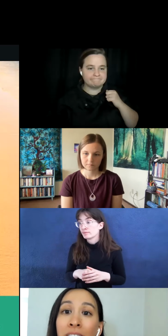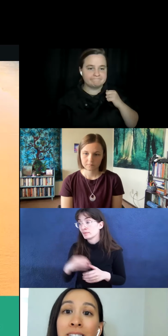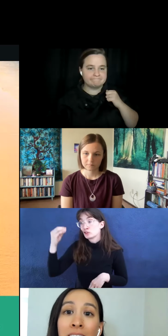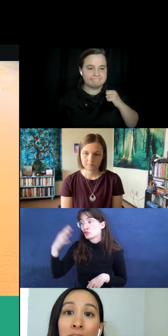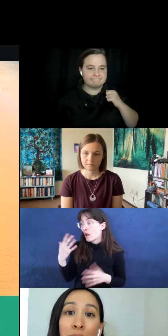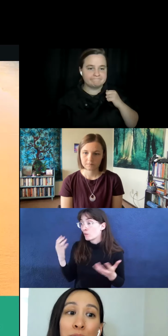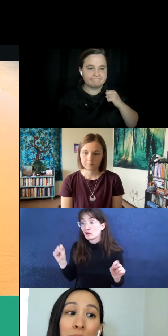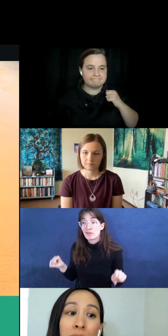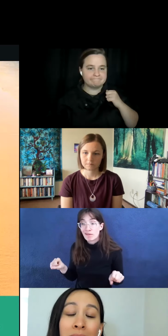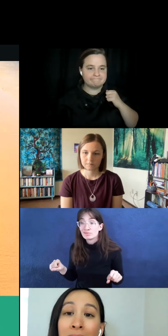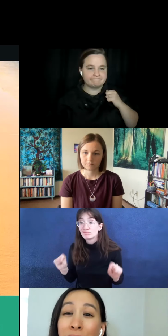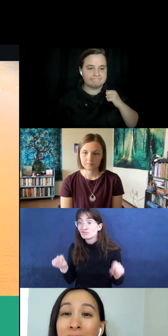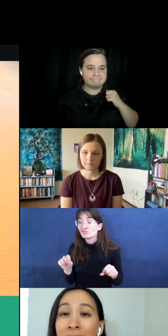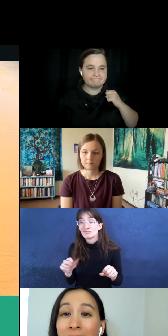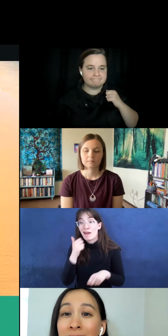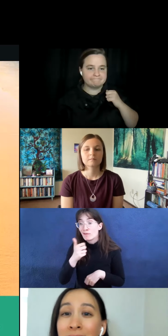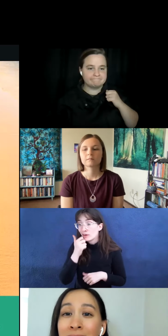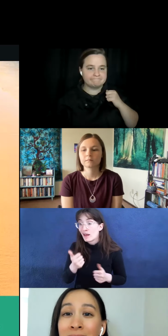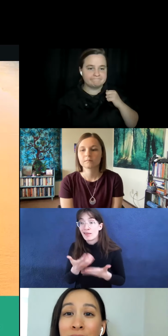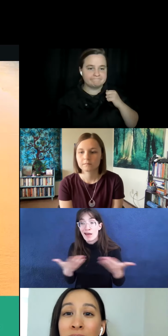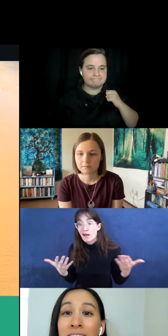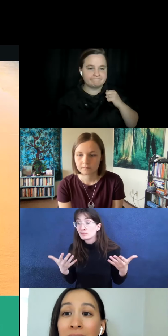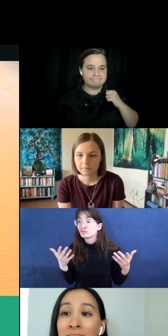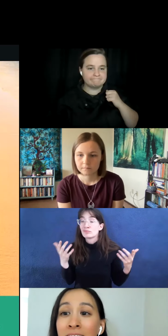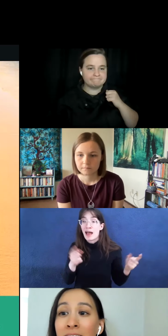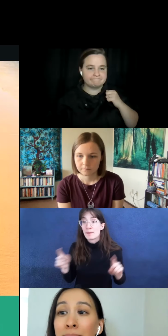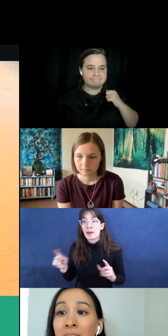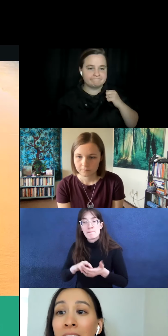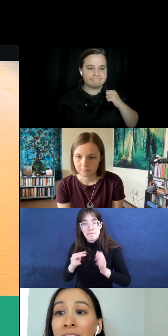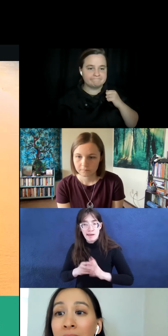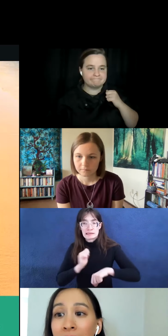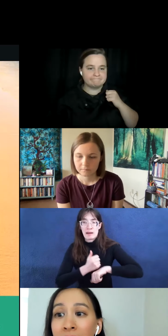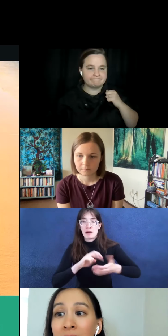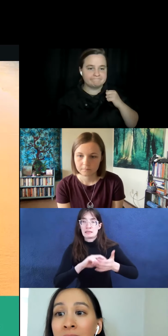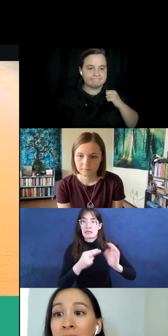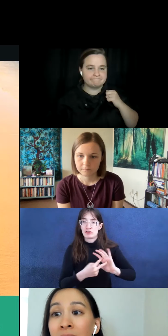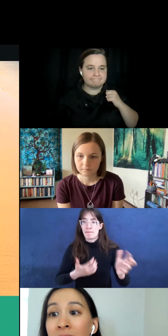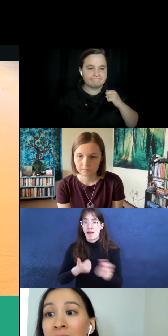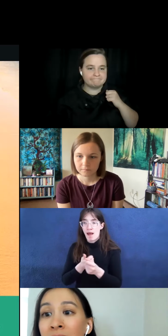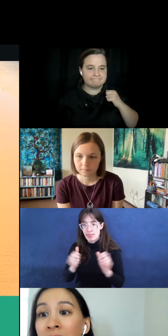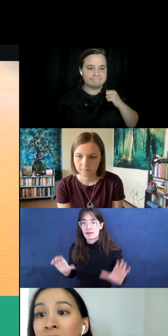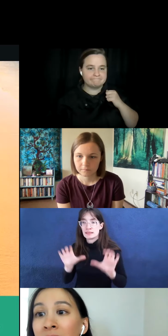can be things that you do every day and just a different intention behind that.